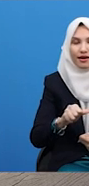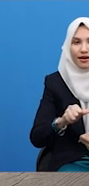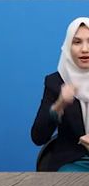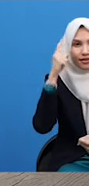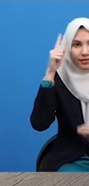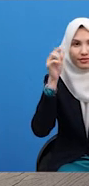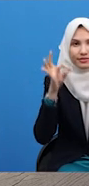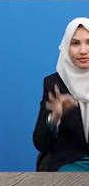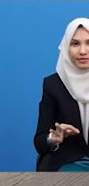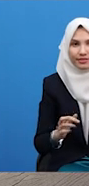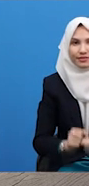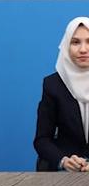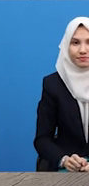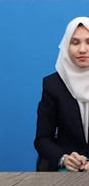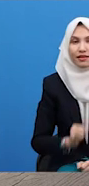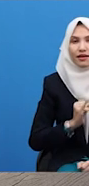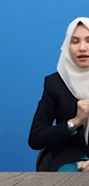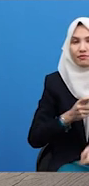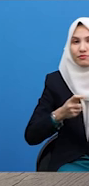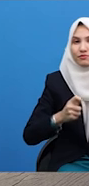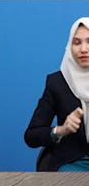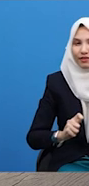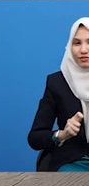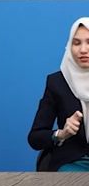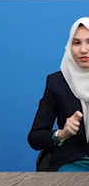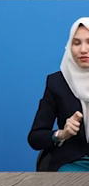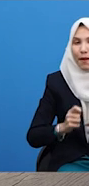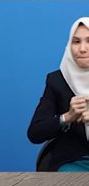I'm trying to make up my mind.